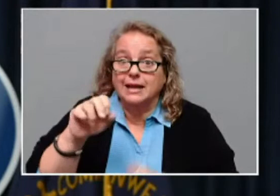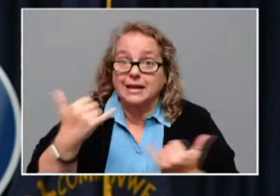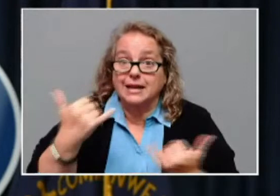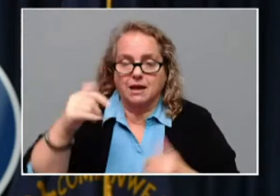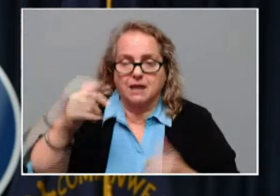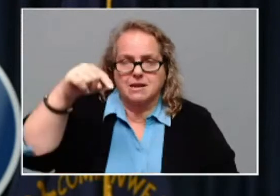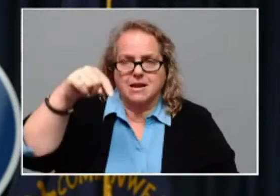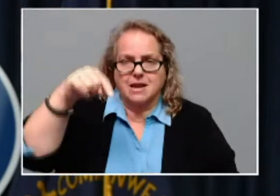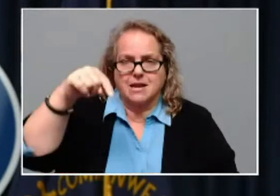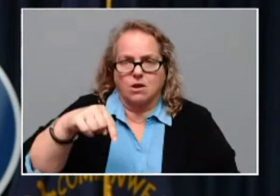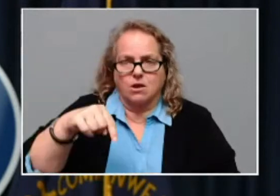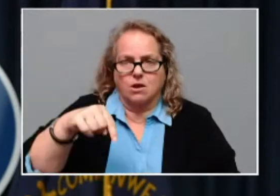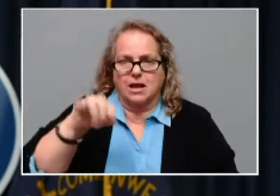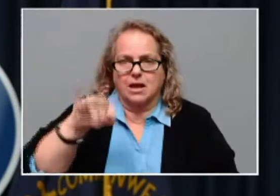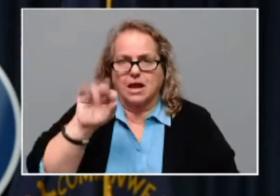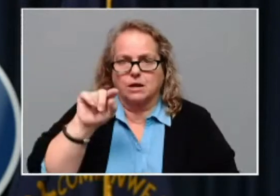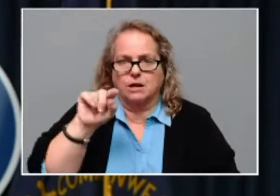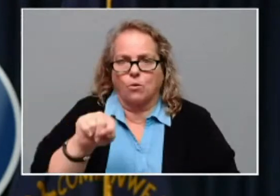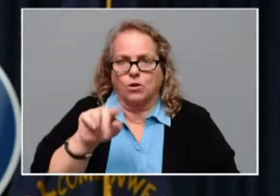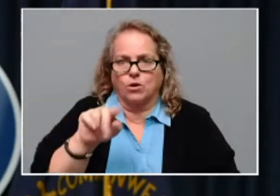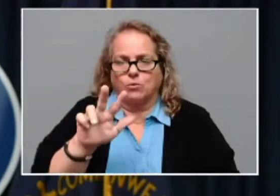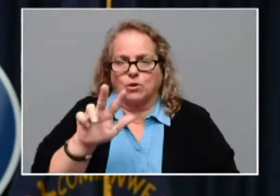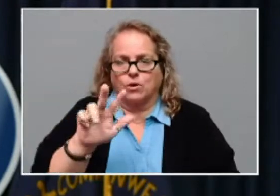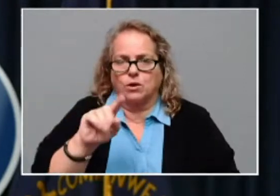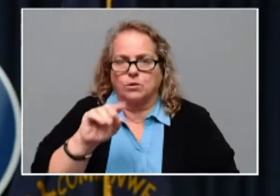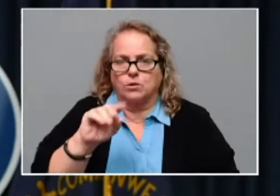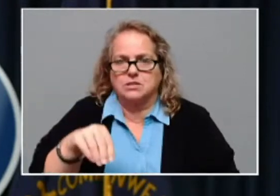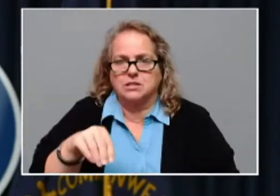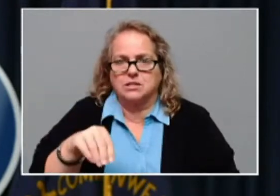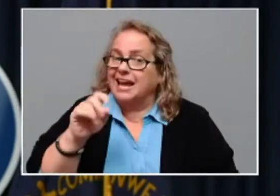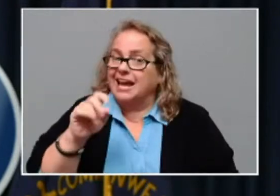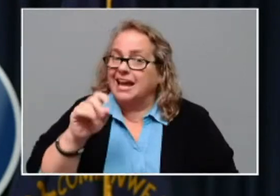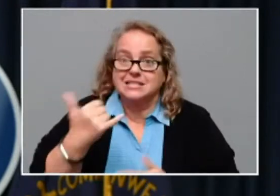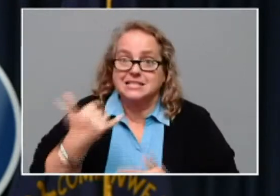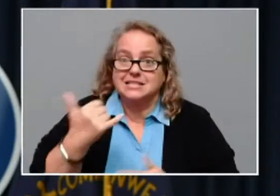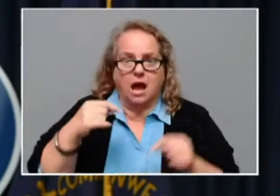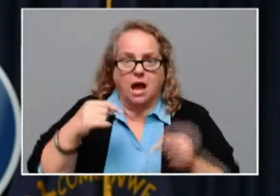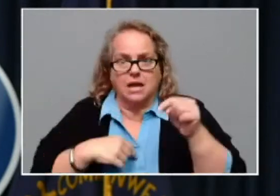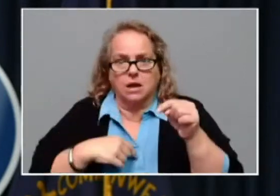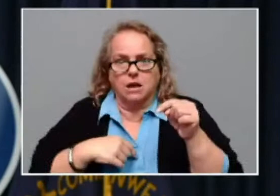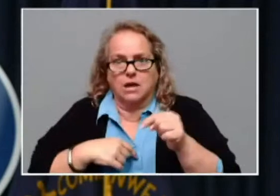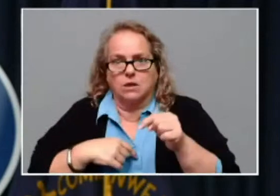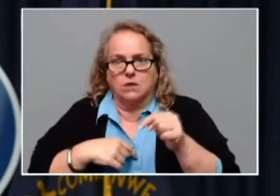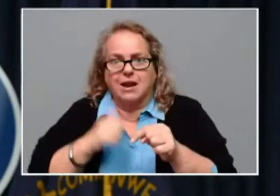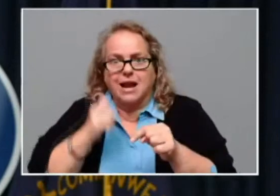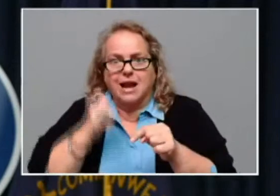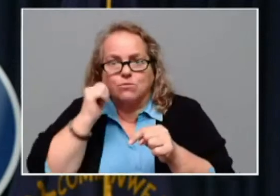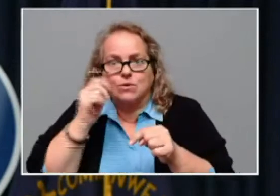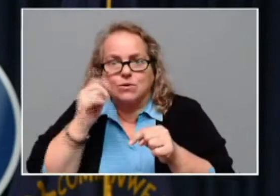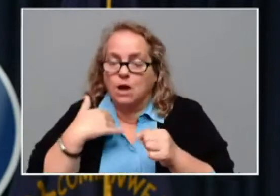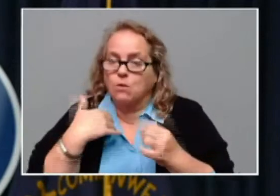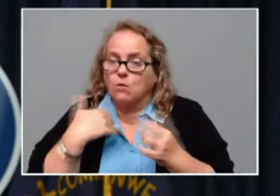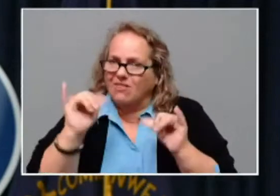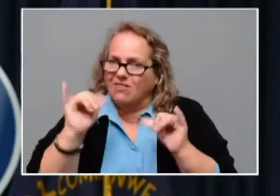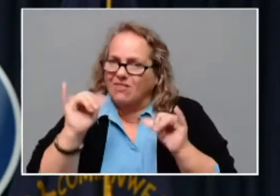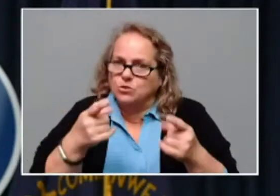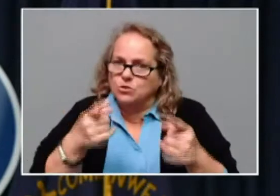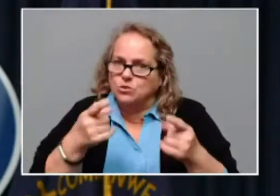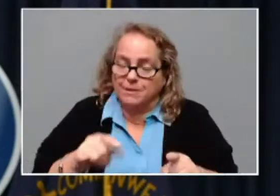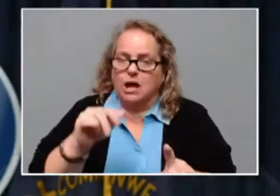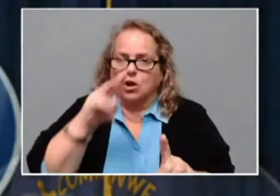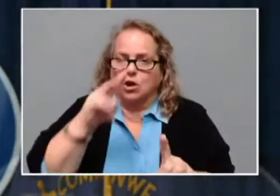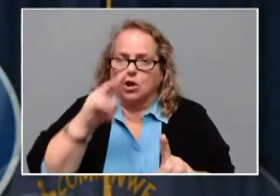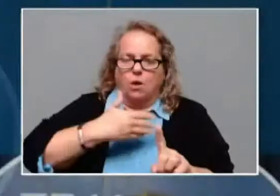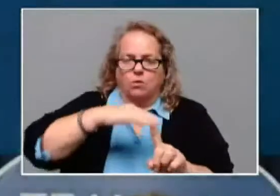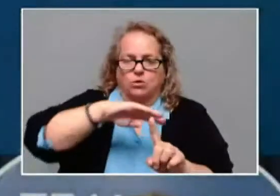every single day, and that's what we want to continue to happen. Let's look over our stair-stepper chart. We